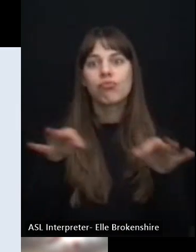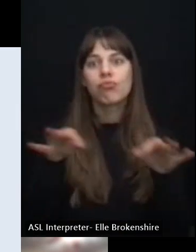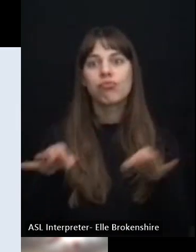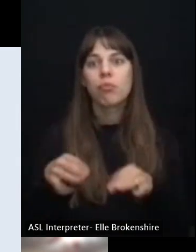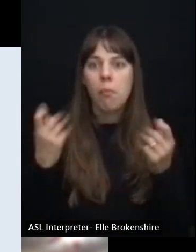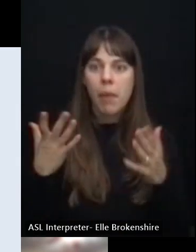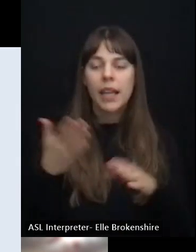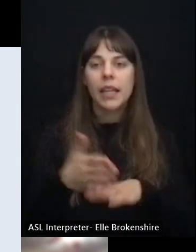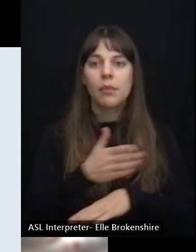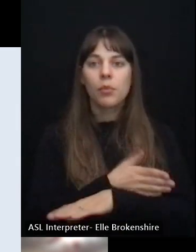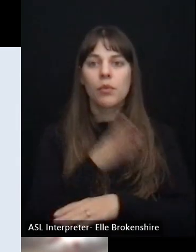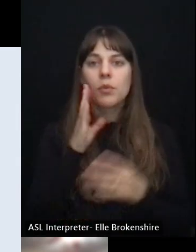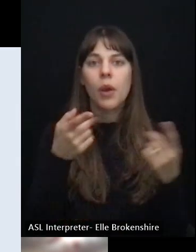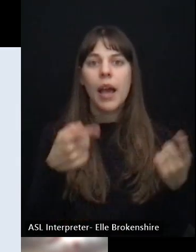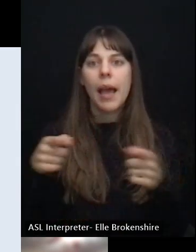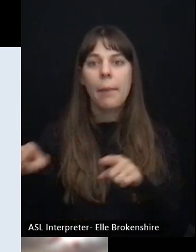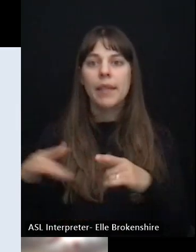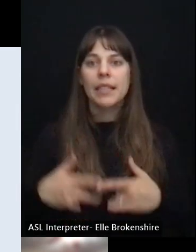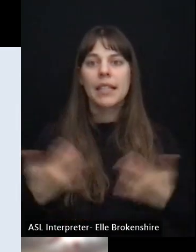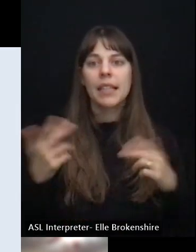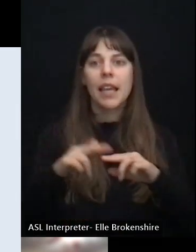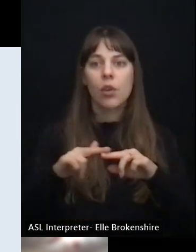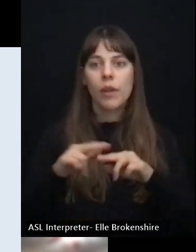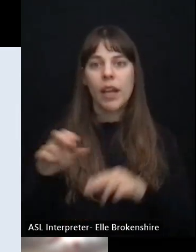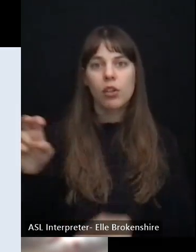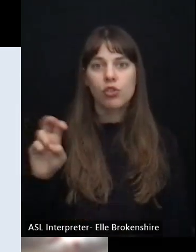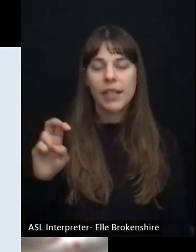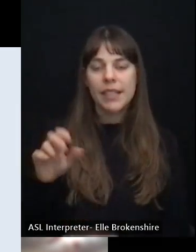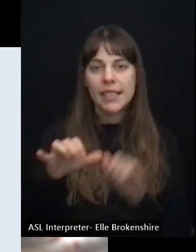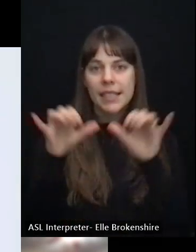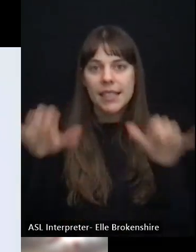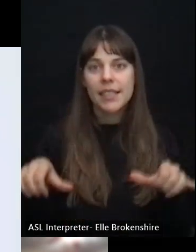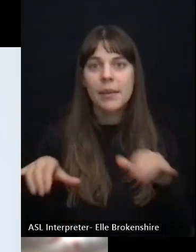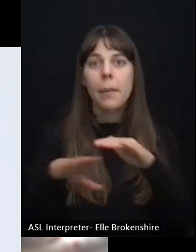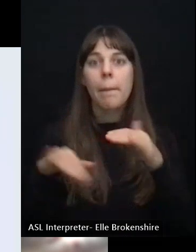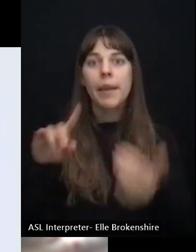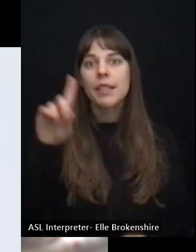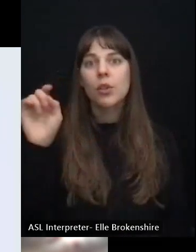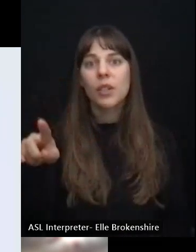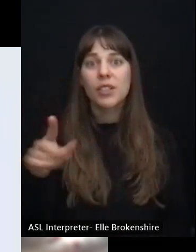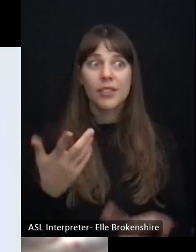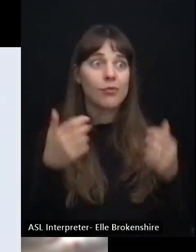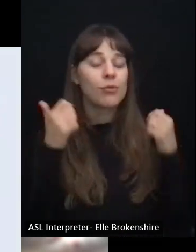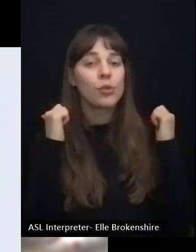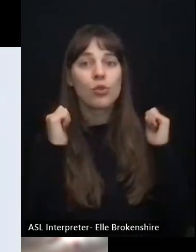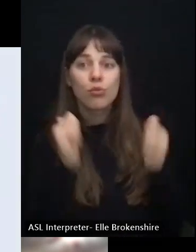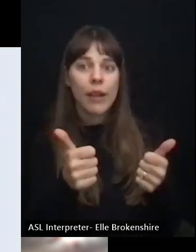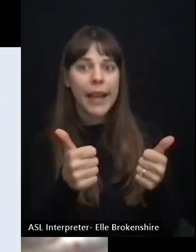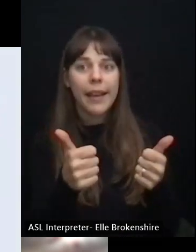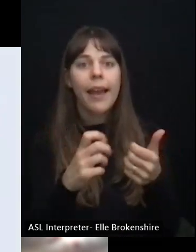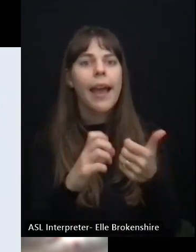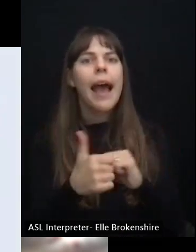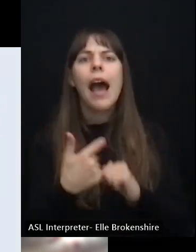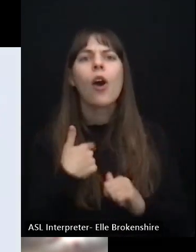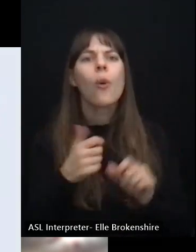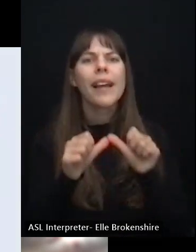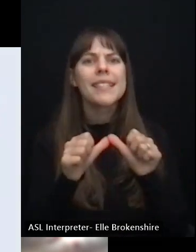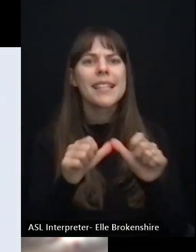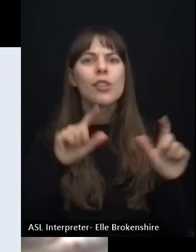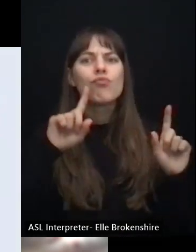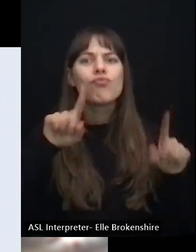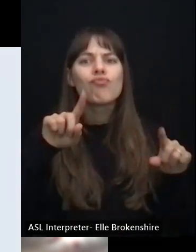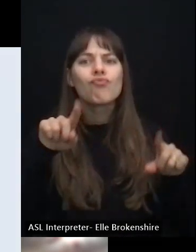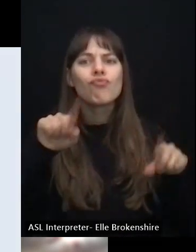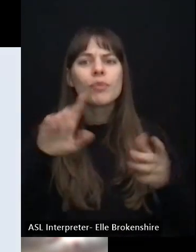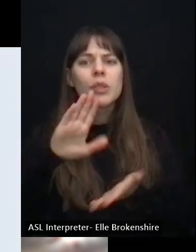occur along the light rail transit system, the basic question is, that's great, Greg. How do I keep going to downtown and the North Shore? Well,